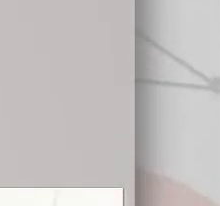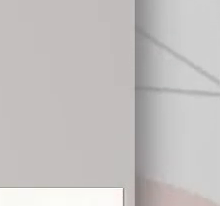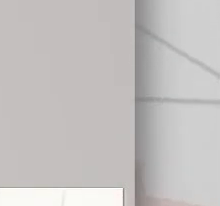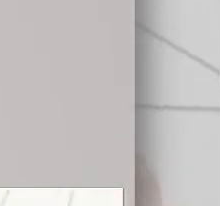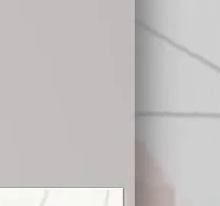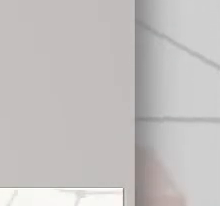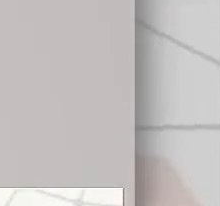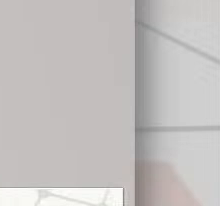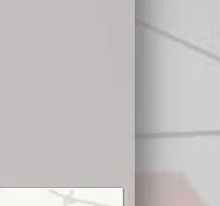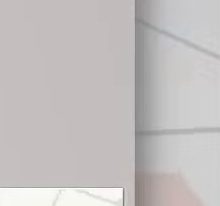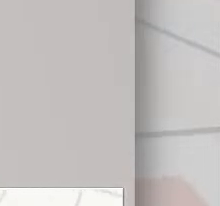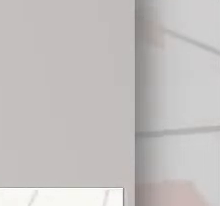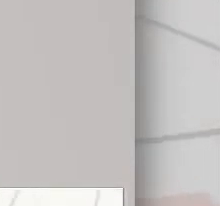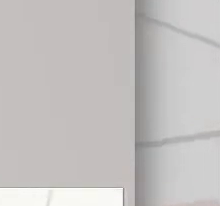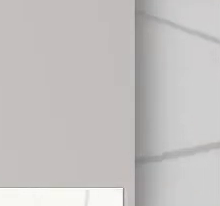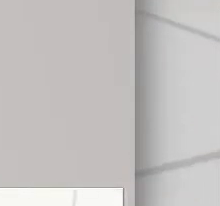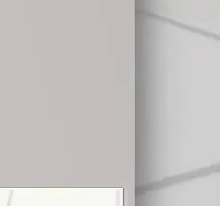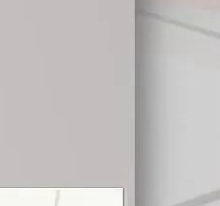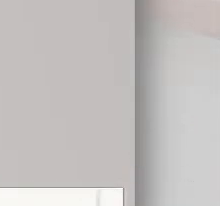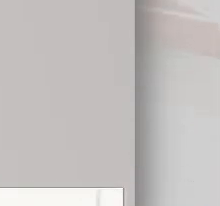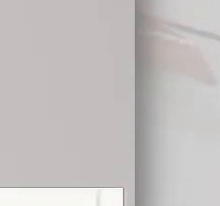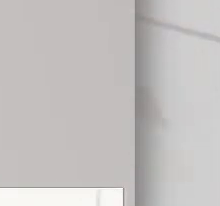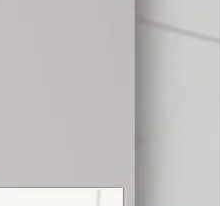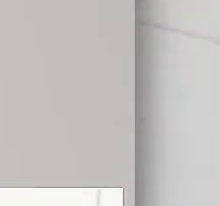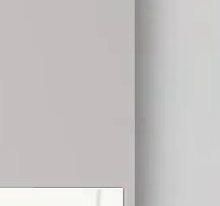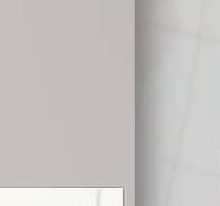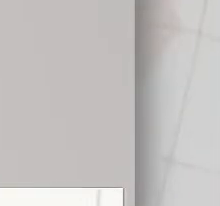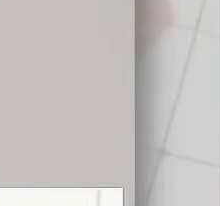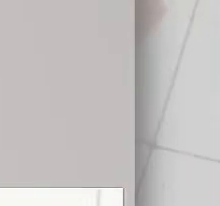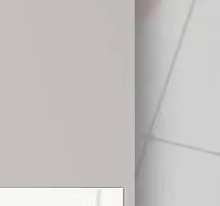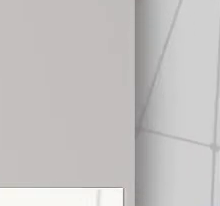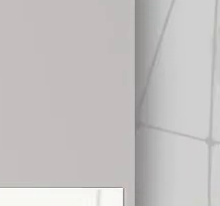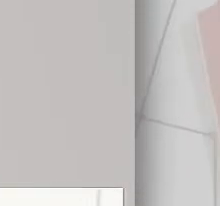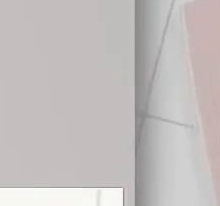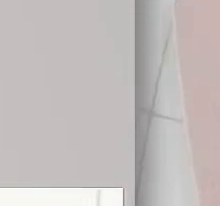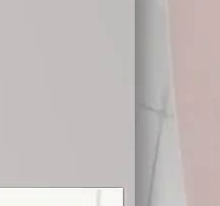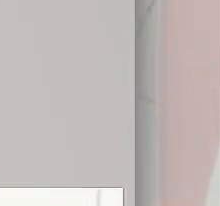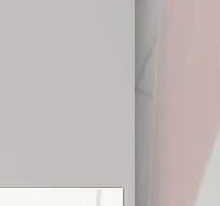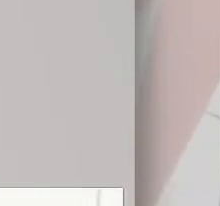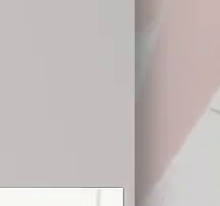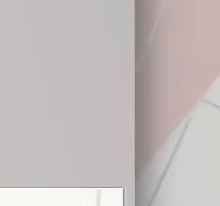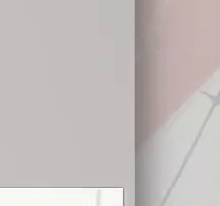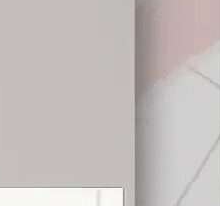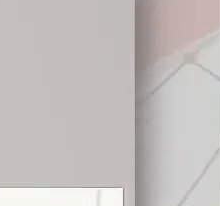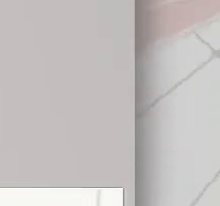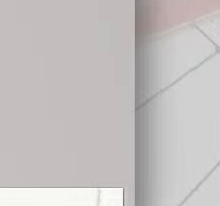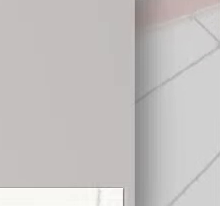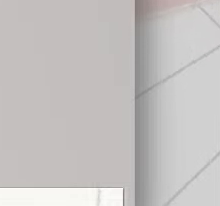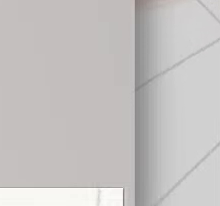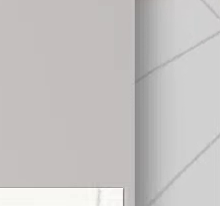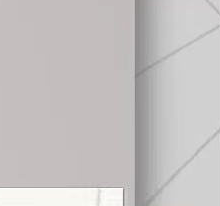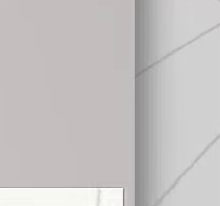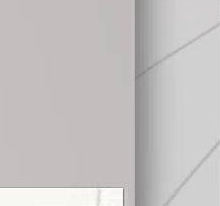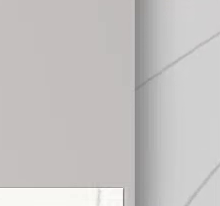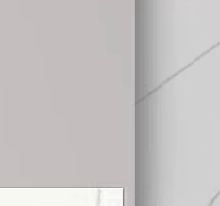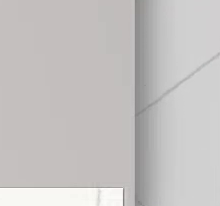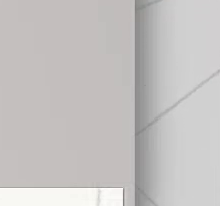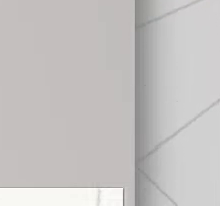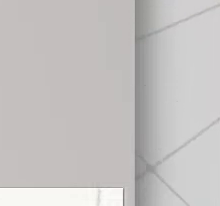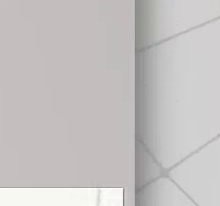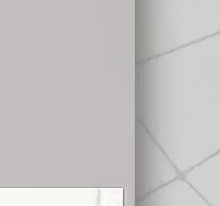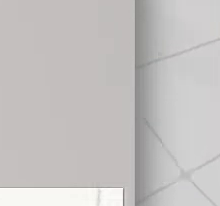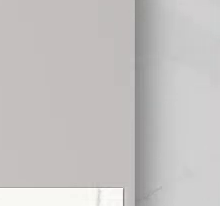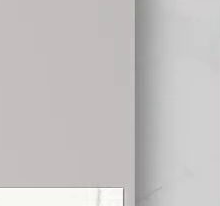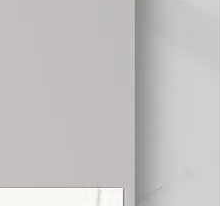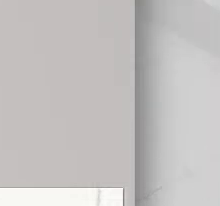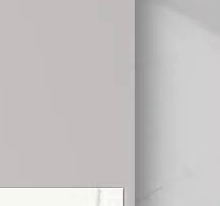gross misconduct. Then the National Assembly shall appoint a select committee comprising of 11